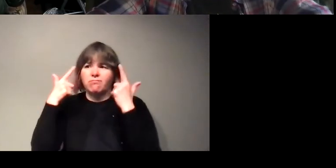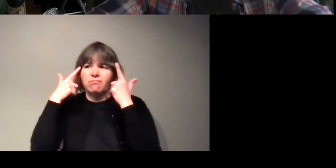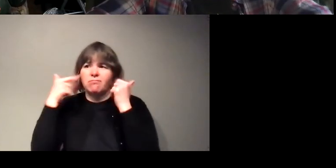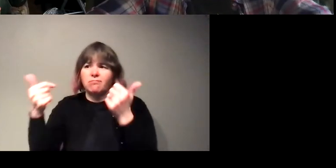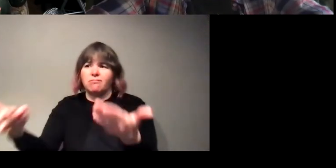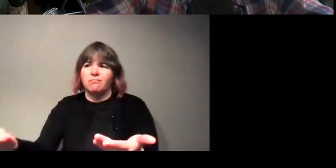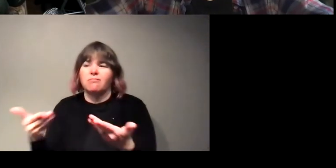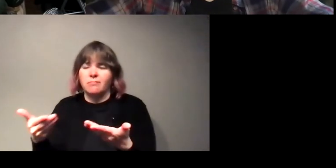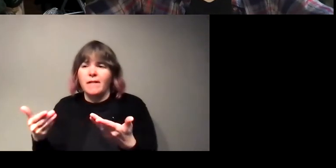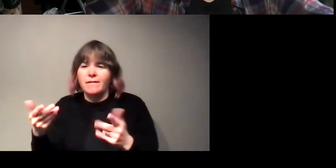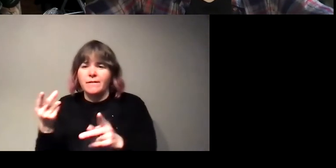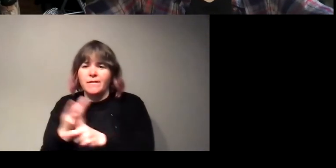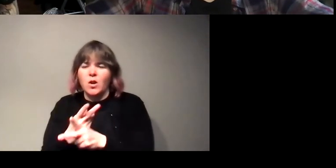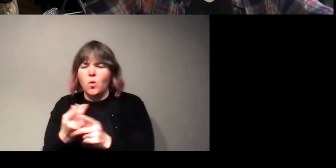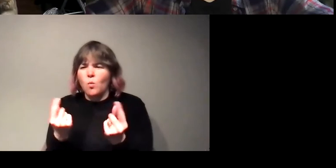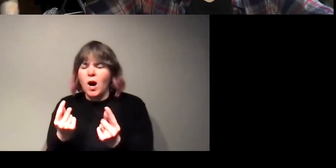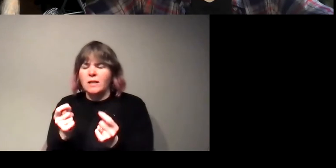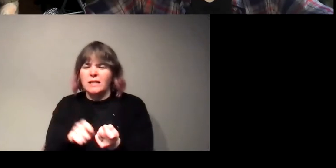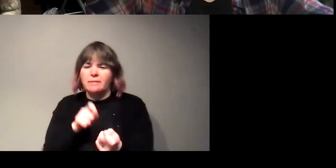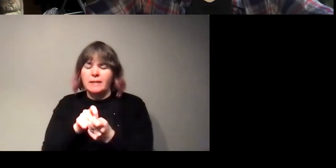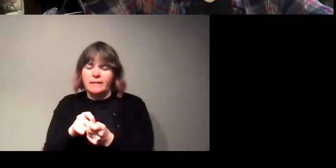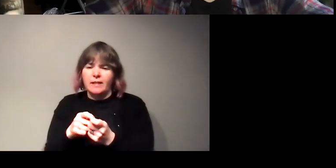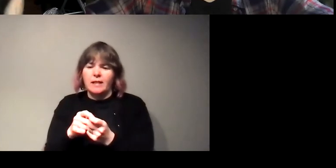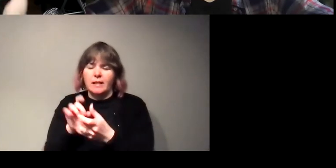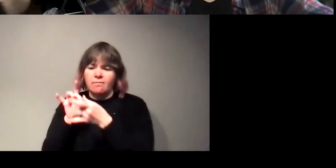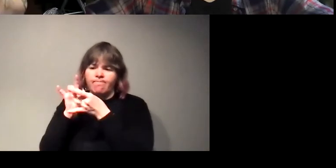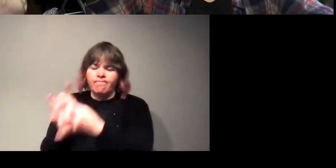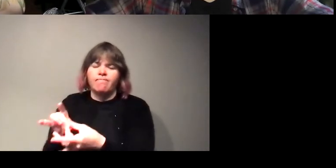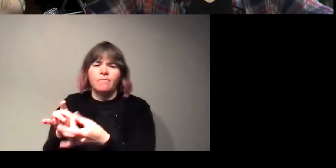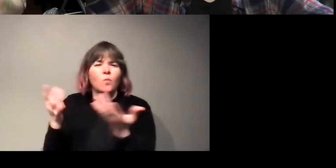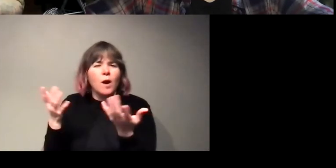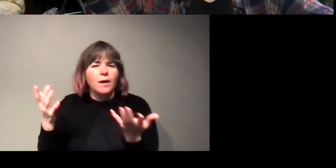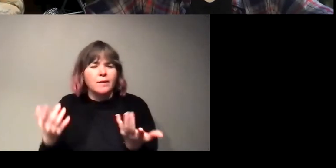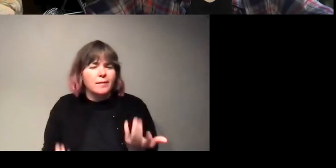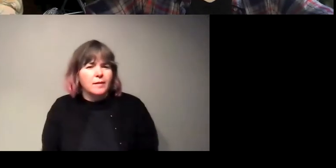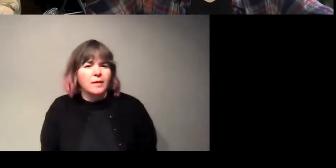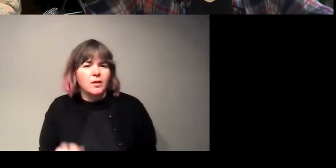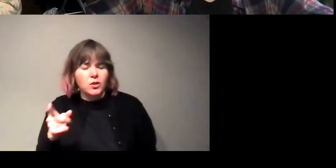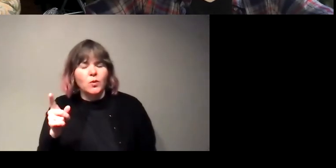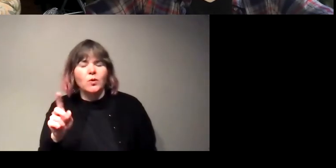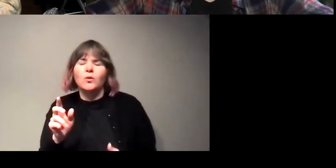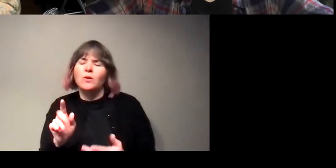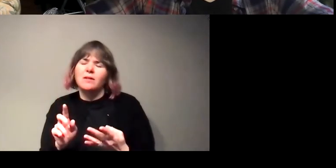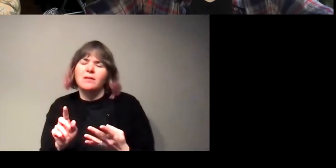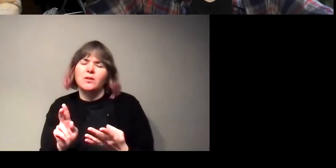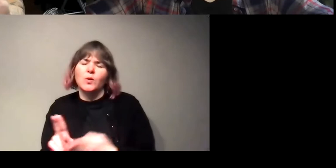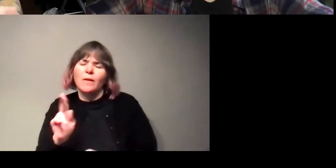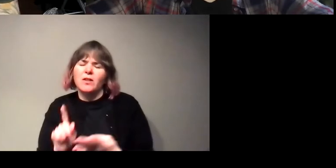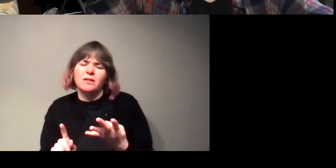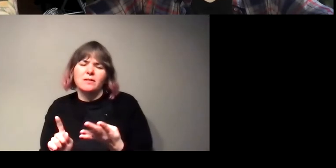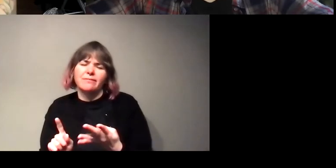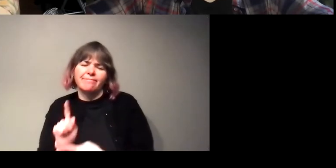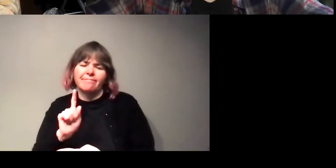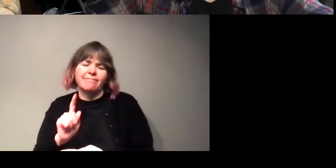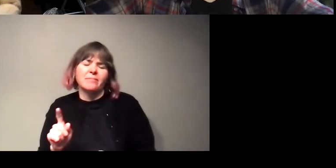figure out what about it really speaks to you. Like when you come, especially as an undergrad, no one's gonna like make you be like, you have